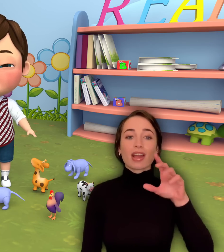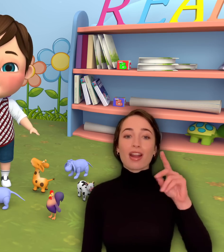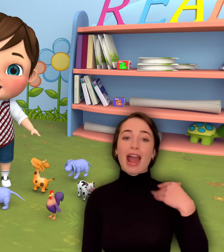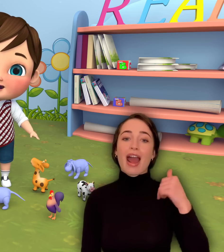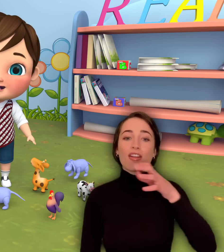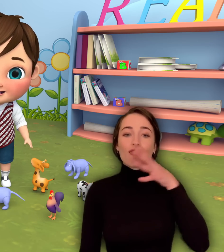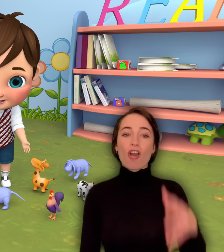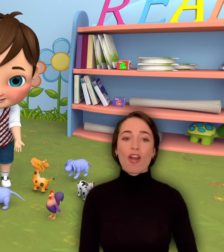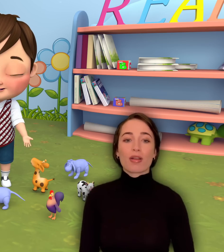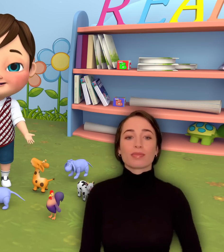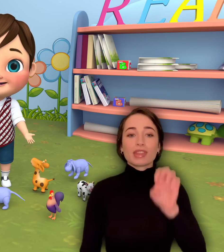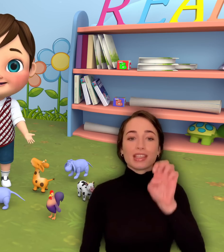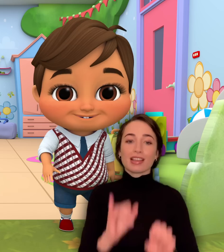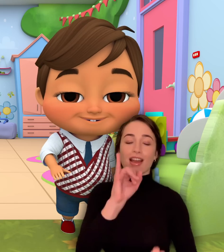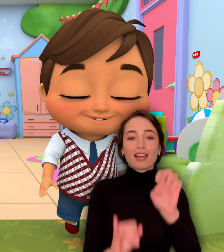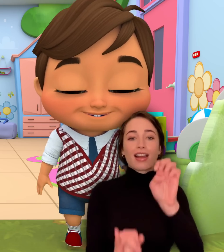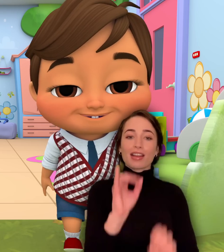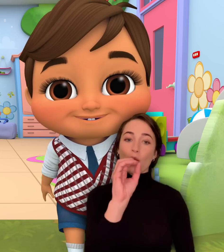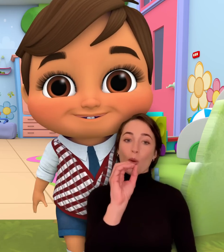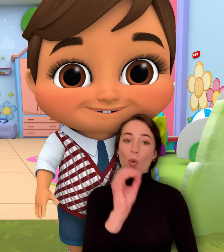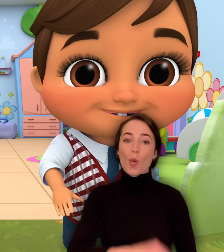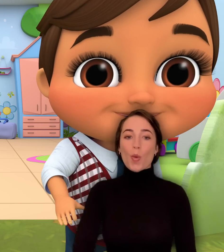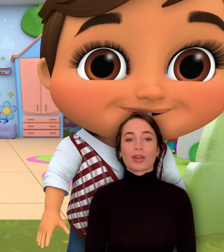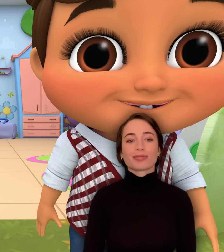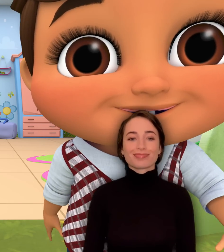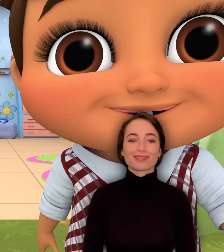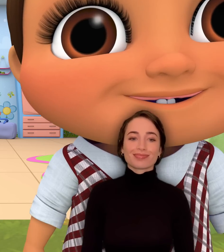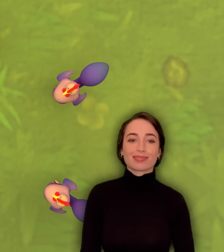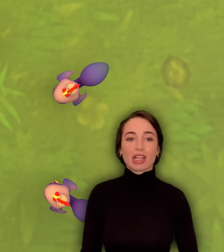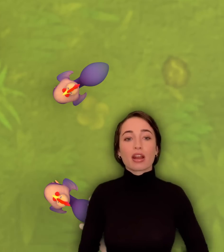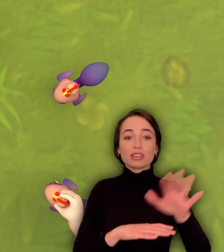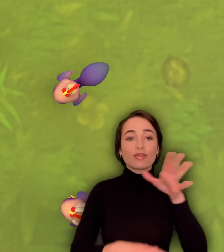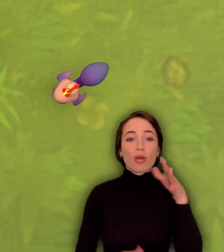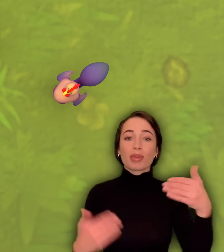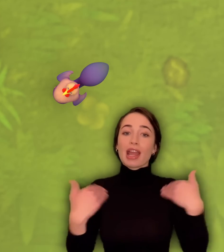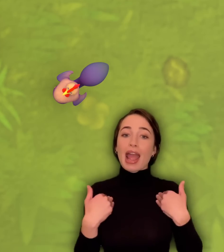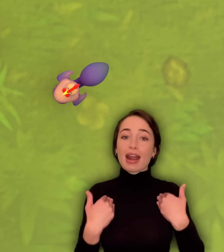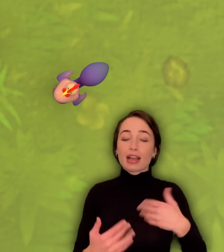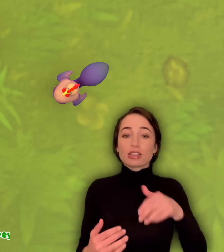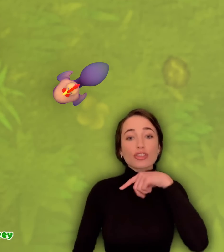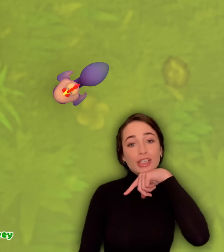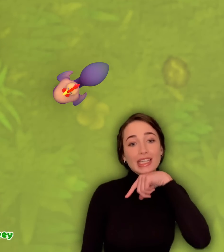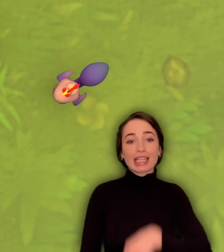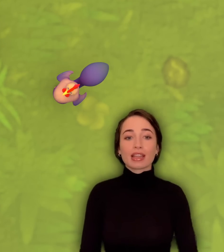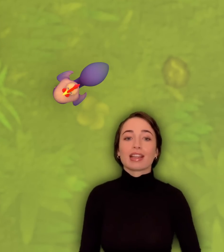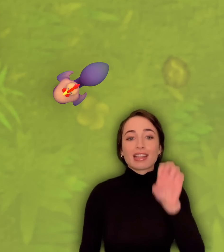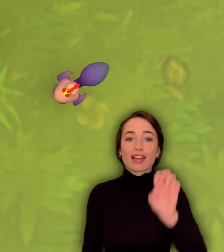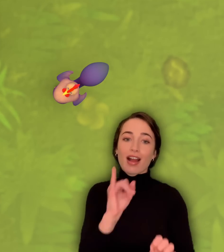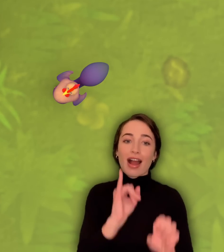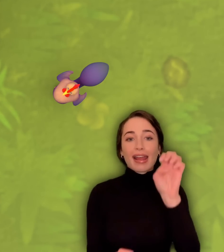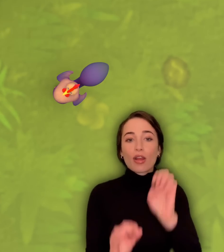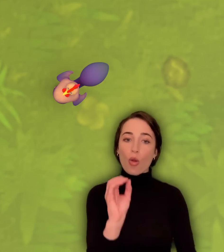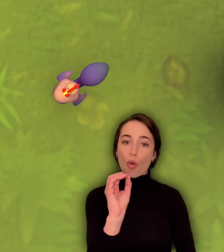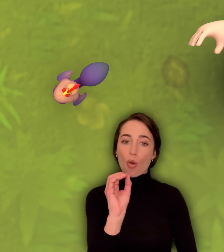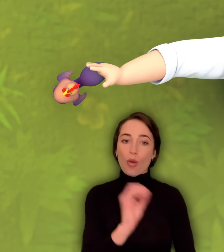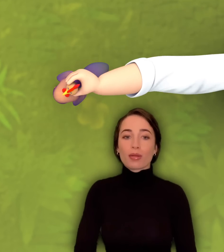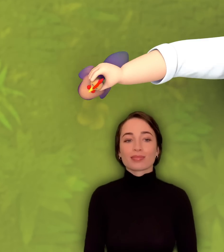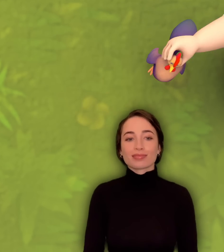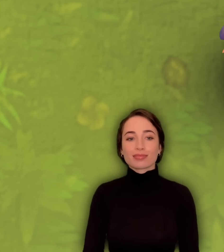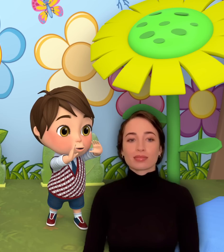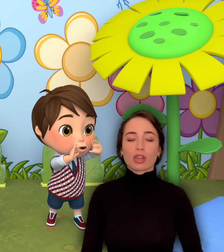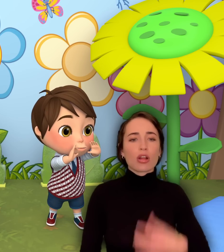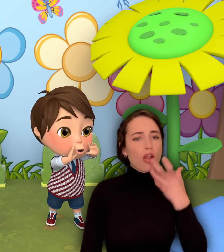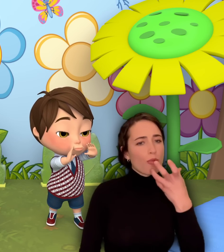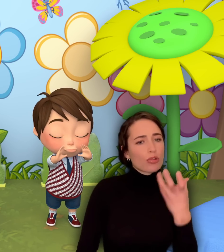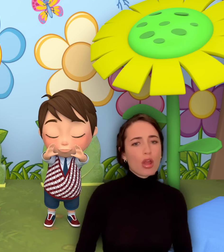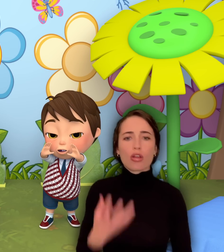Old MacDonald had a farm, E-I-E-I-O. And on his farm he had a turkey, E-I-E-I-O.